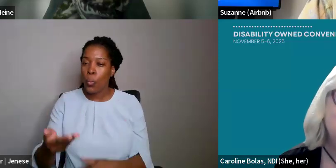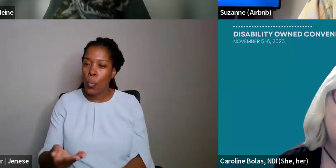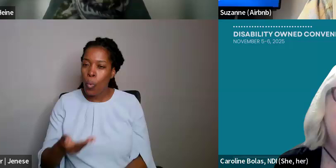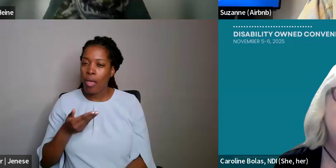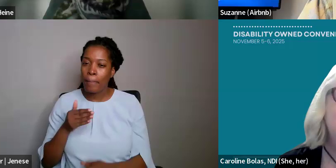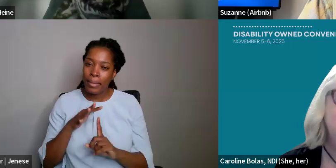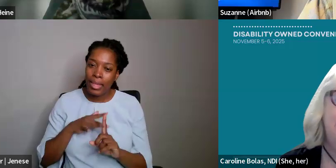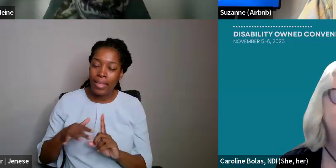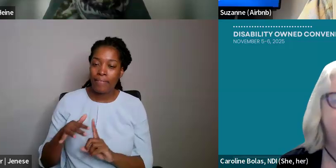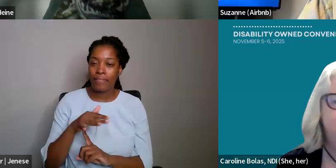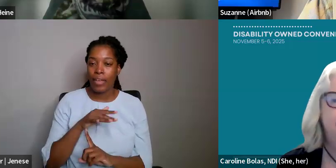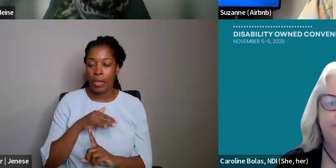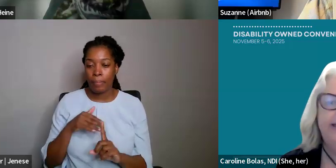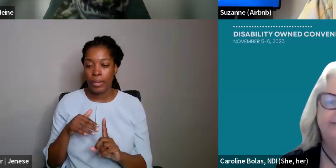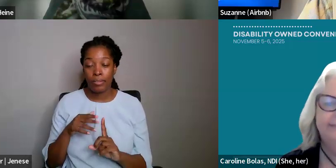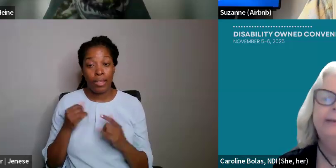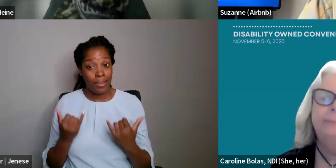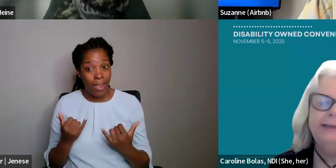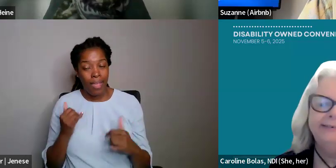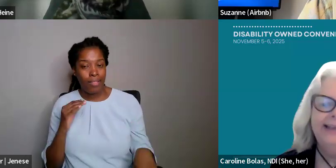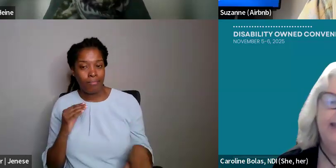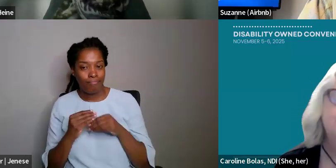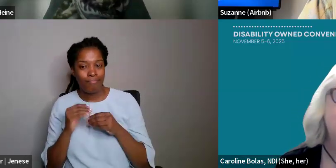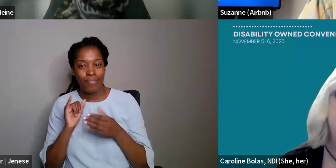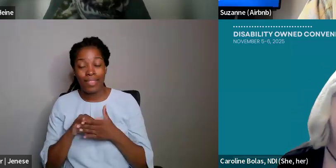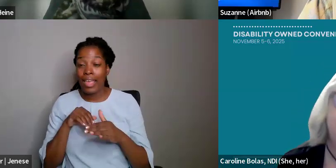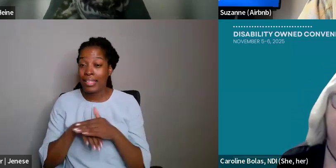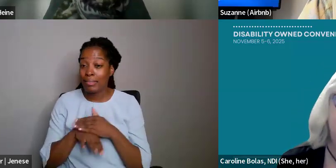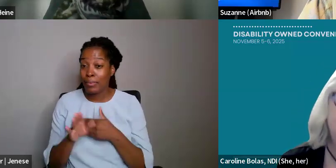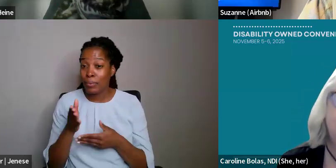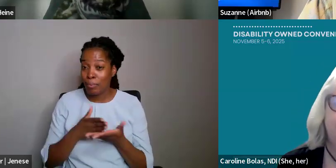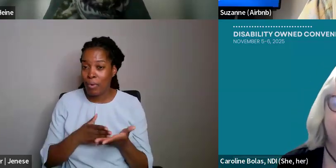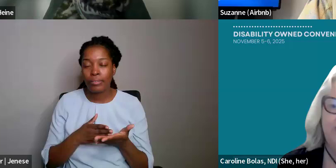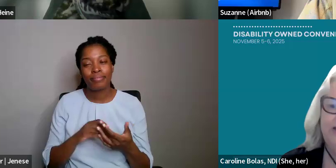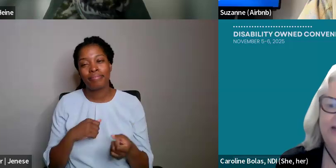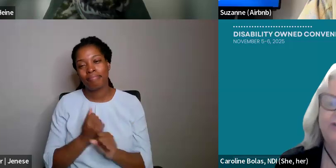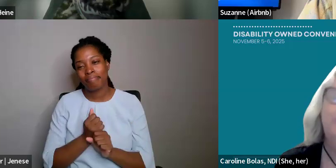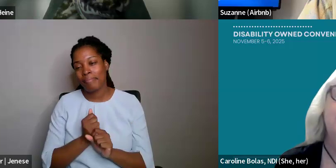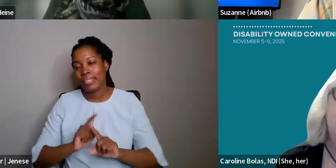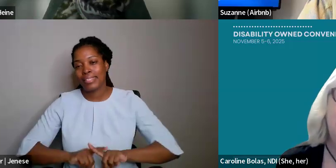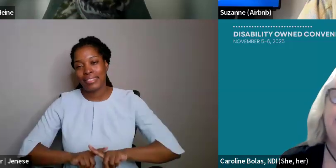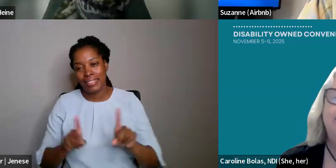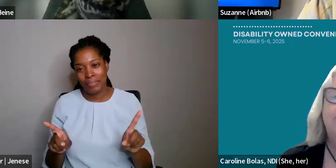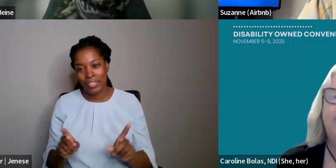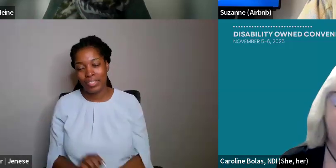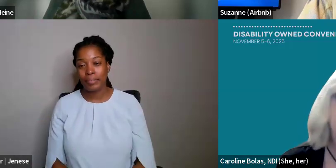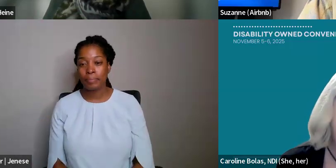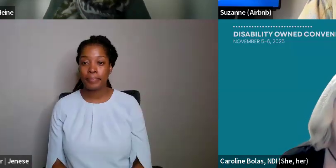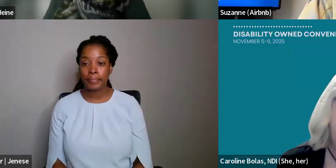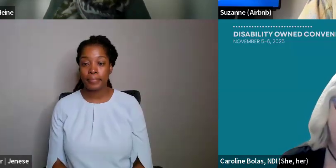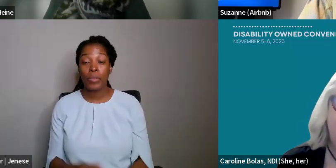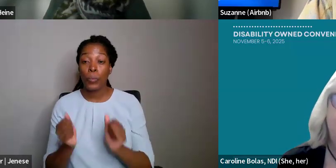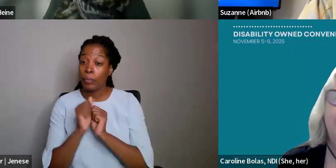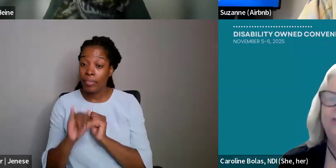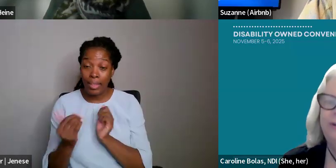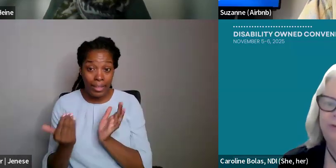environment, and now there's that accessibility piece. It makes so much a difference. So with that, again, thank you